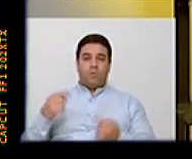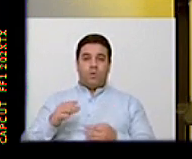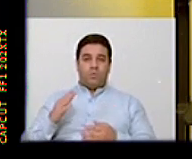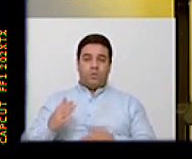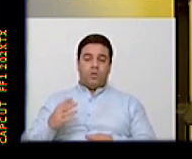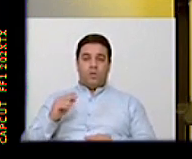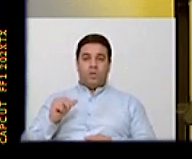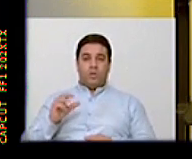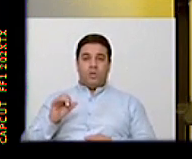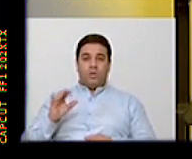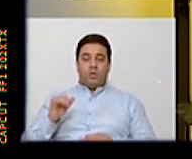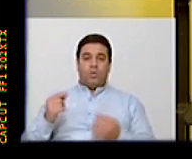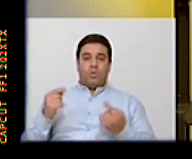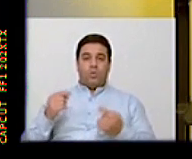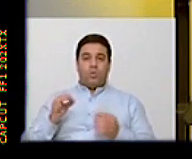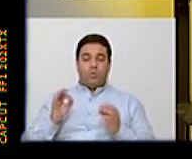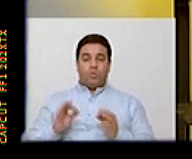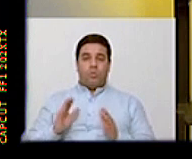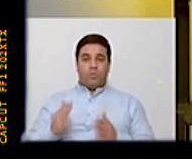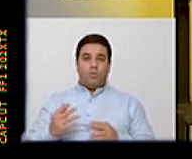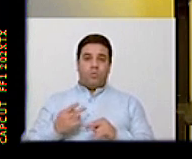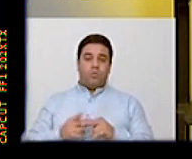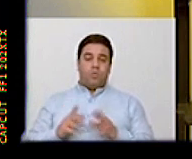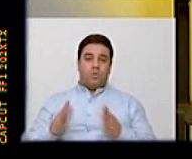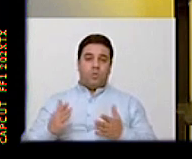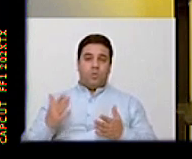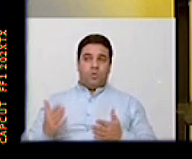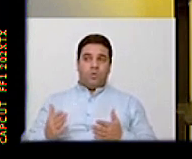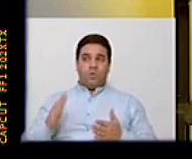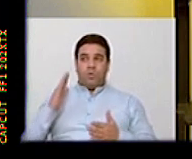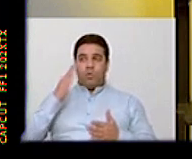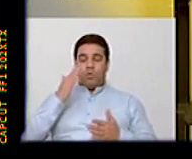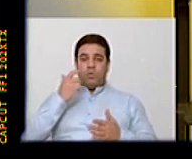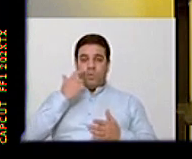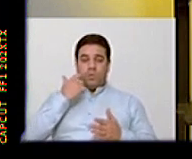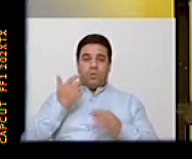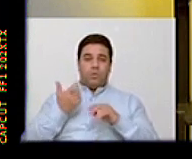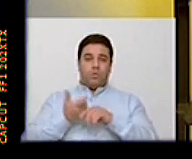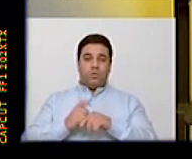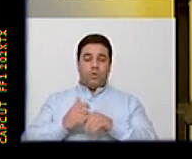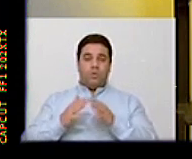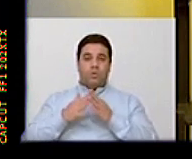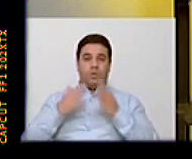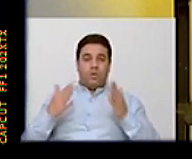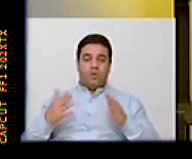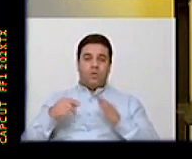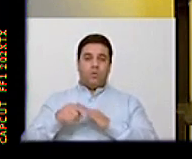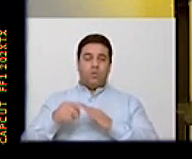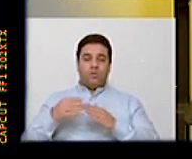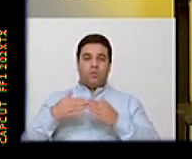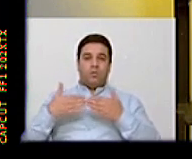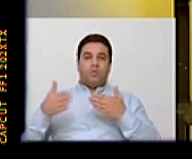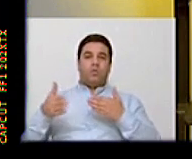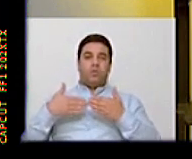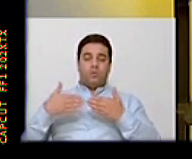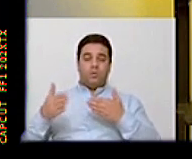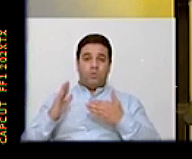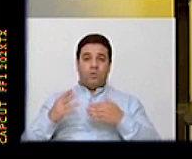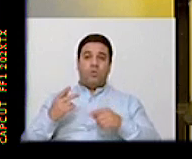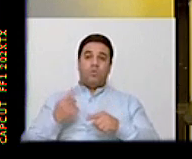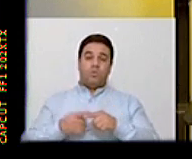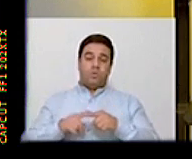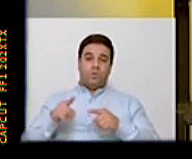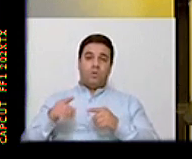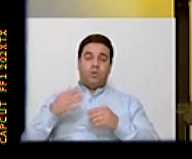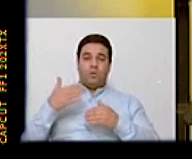ya'ni chastotalari to'g'ri kelib qolsa, u holda oyna juda ham katta siljish bilan tebrana boshlaydi va buni